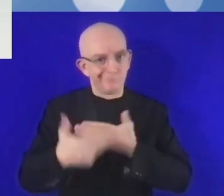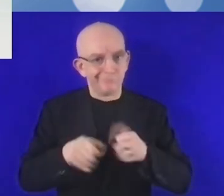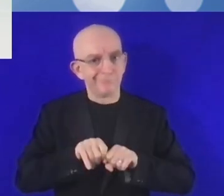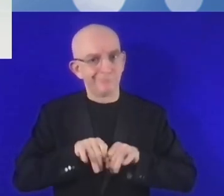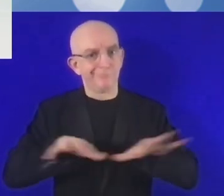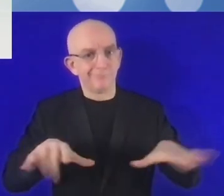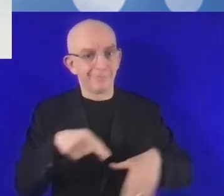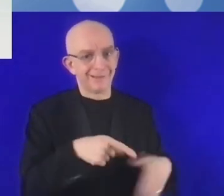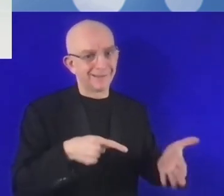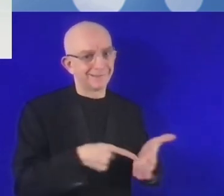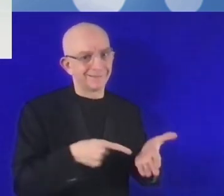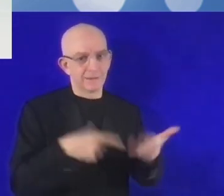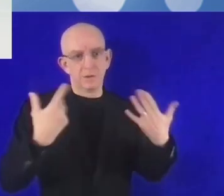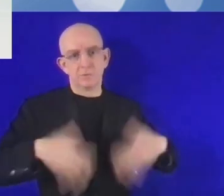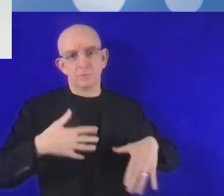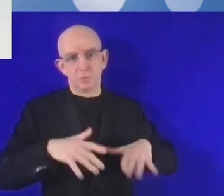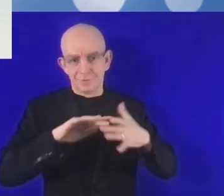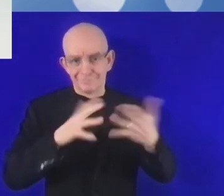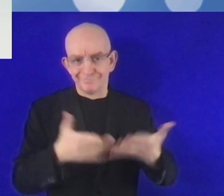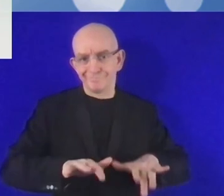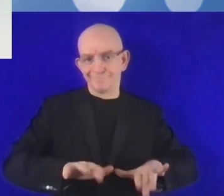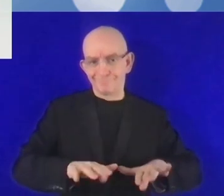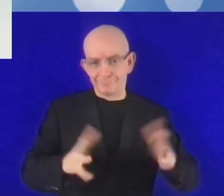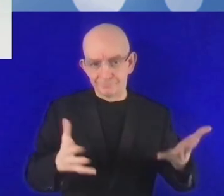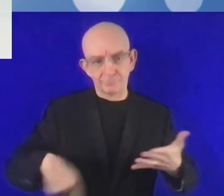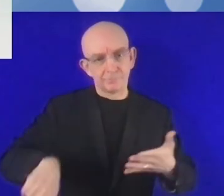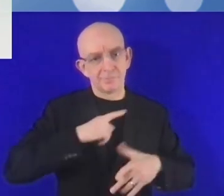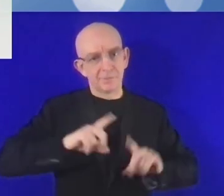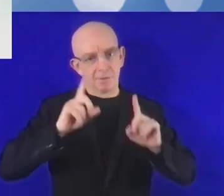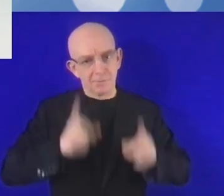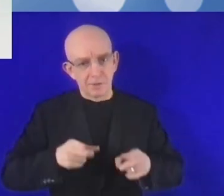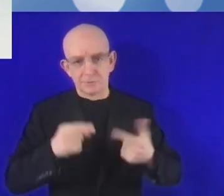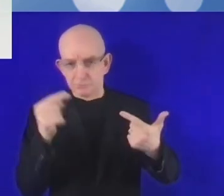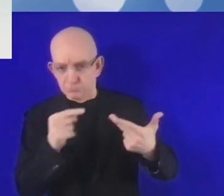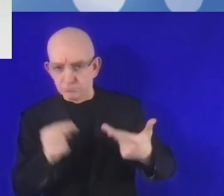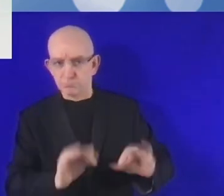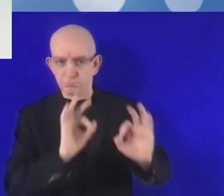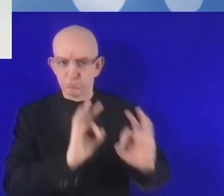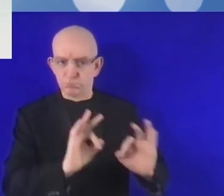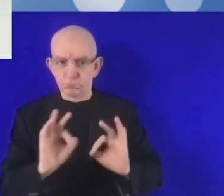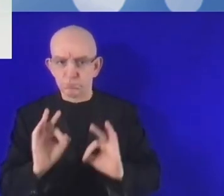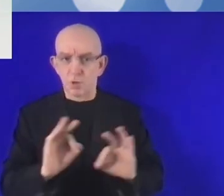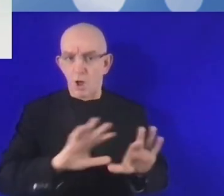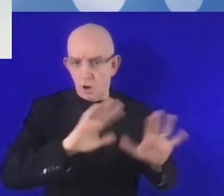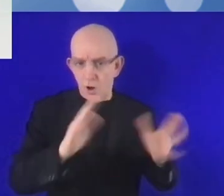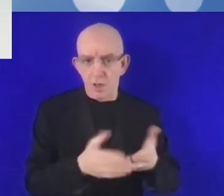extend access to more people in our societies, we also protect users online and ensure their security and